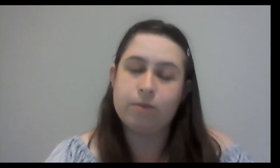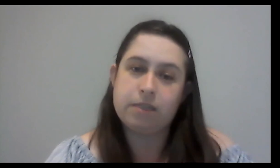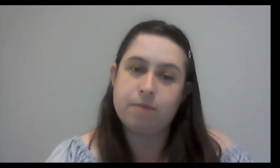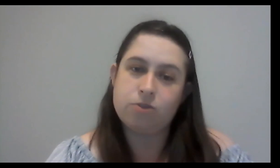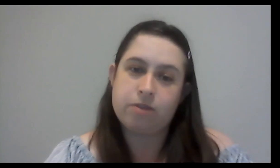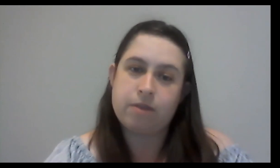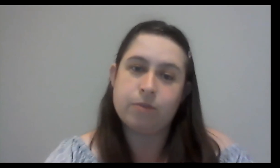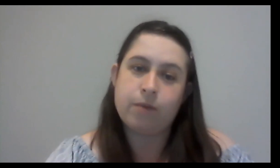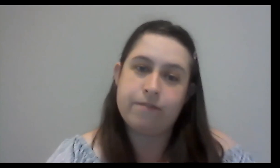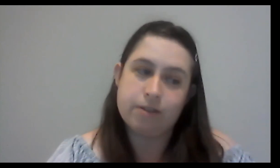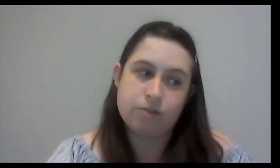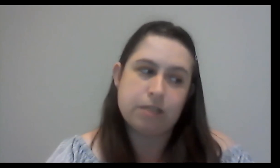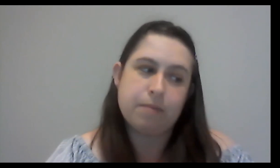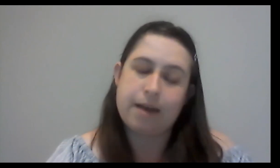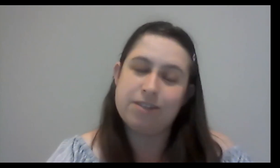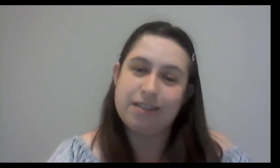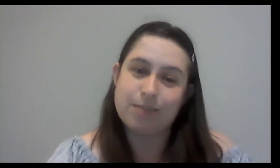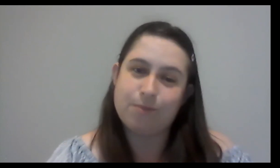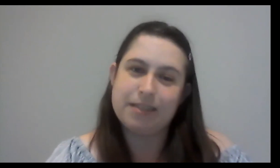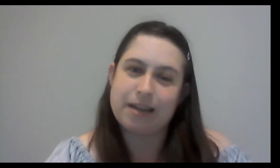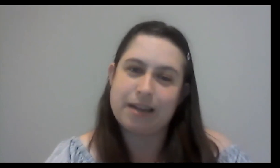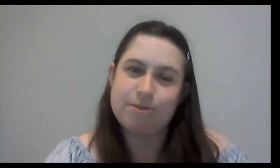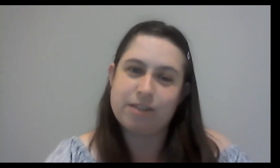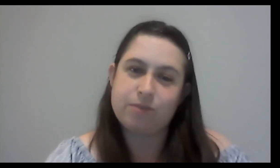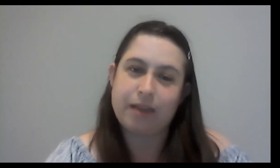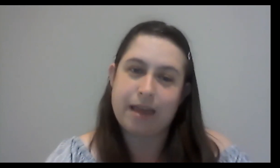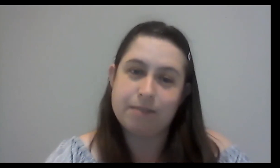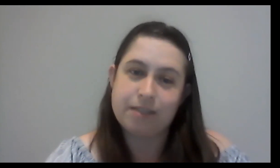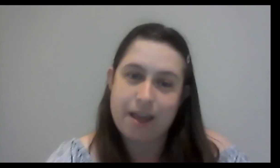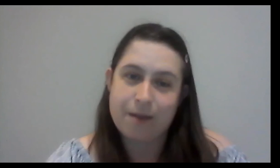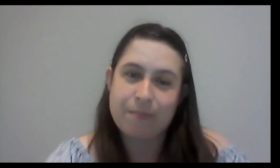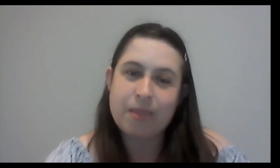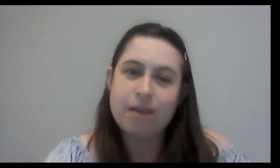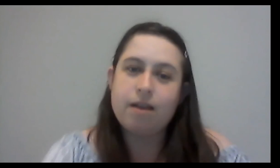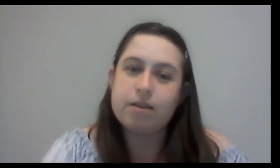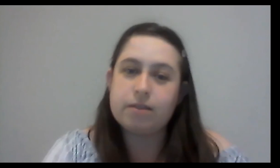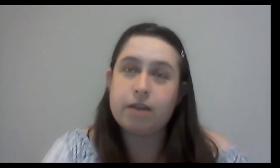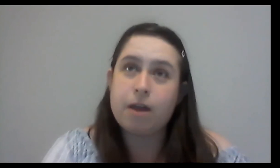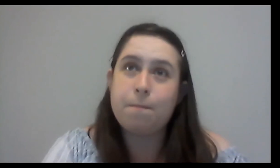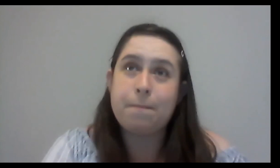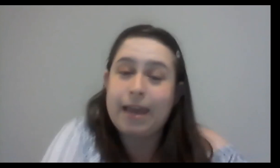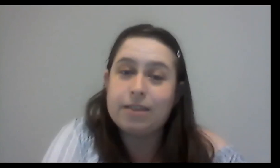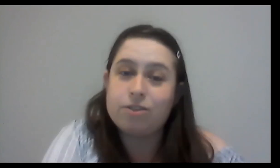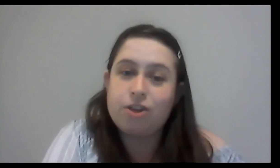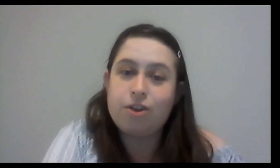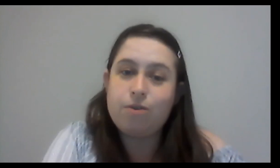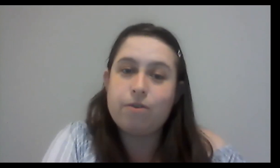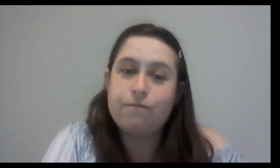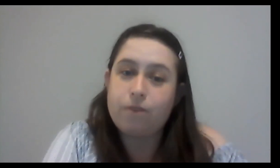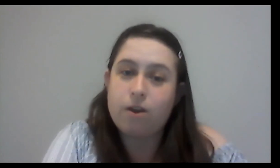we wanted to make sure that there was a way for those stories to be captured. And that's what this second project will aim to do. So please